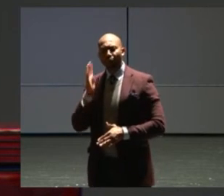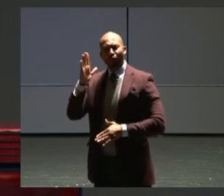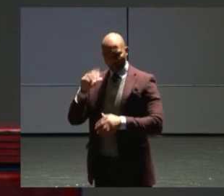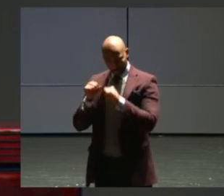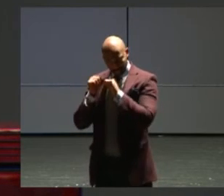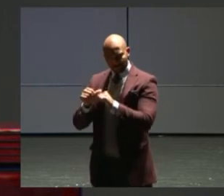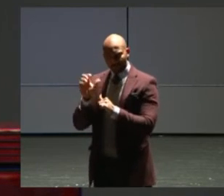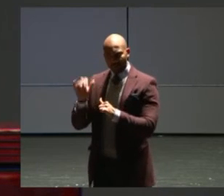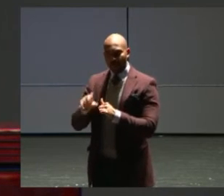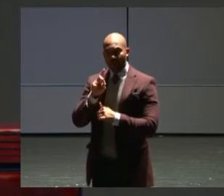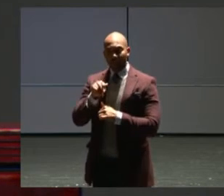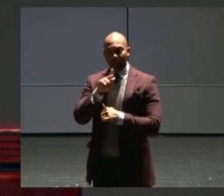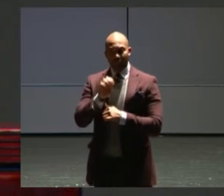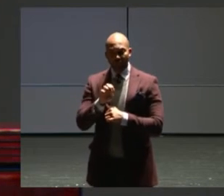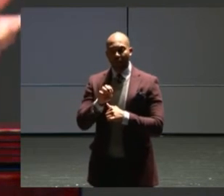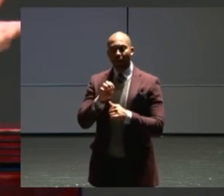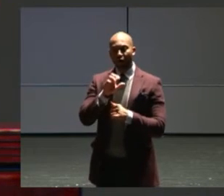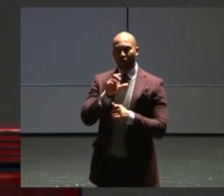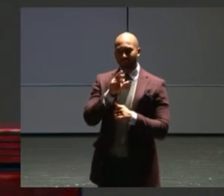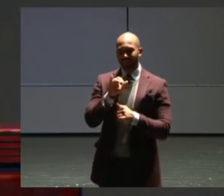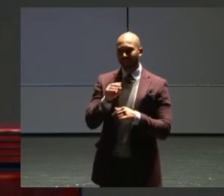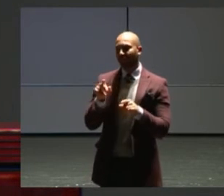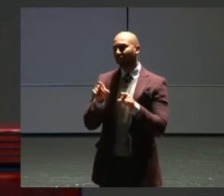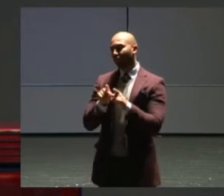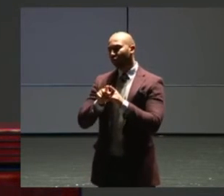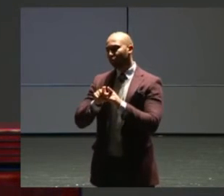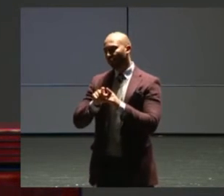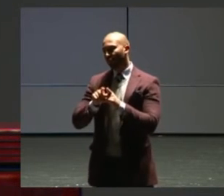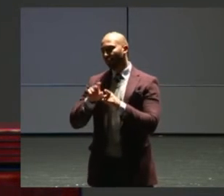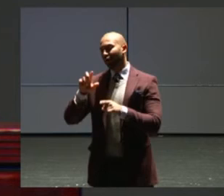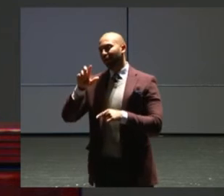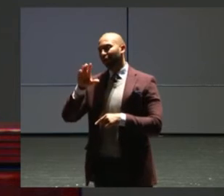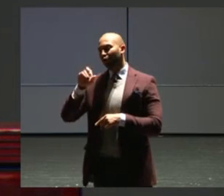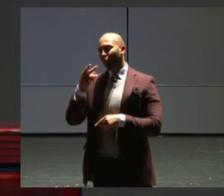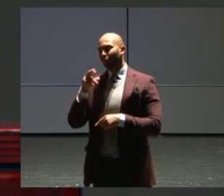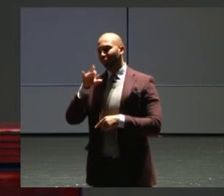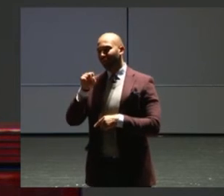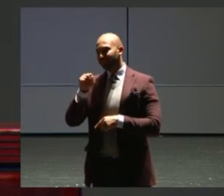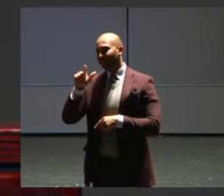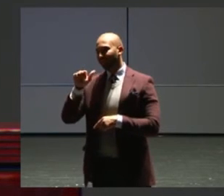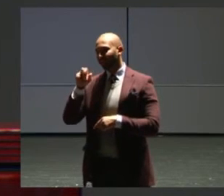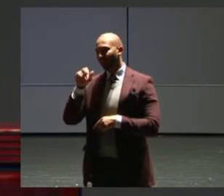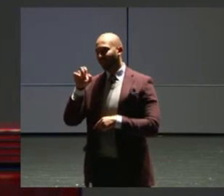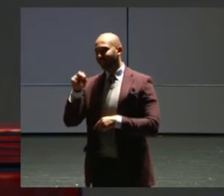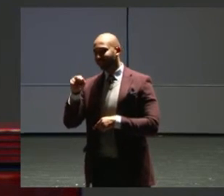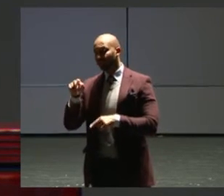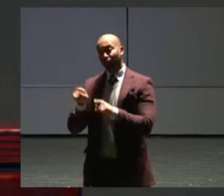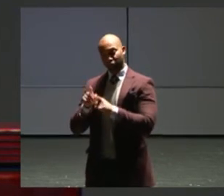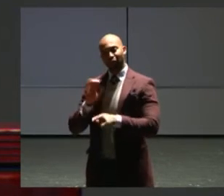Dale Cuyenga and Senator Chris Larson, so Representative Cuyenga and Chris Larson, our alumni.